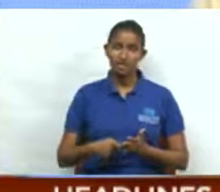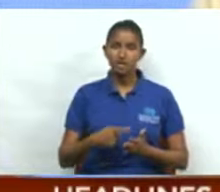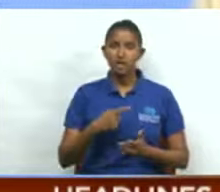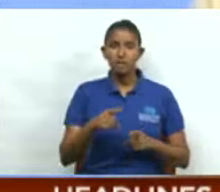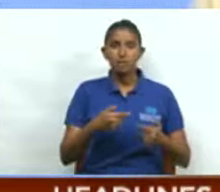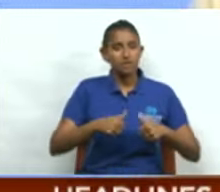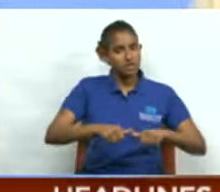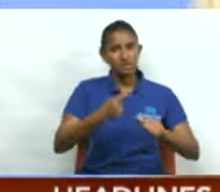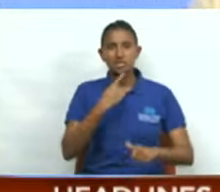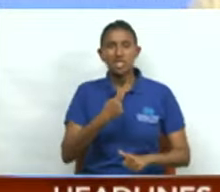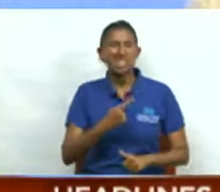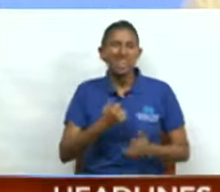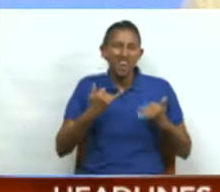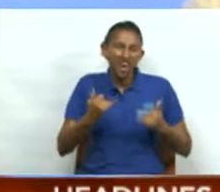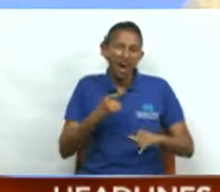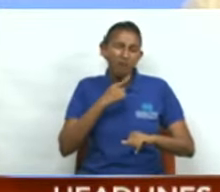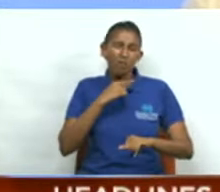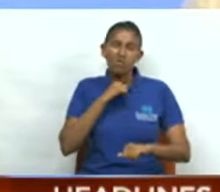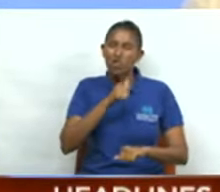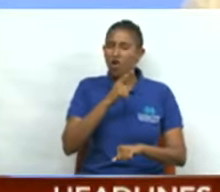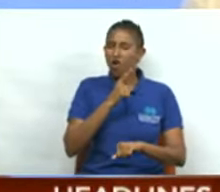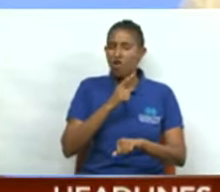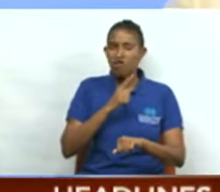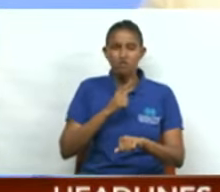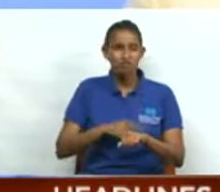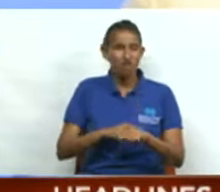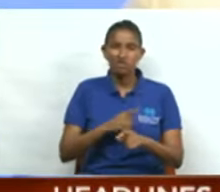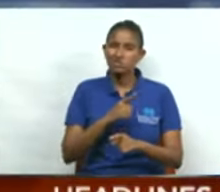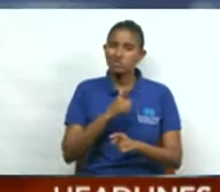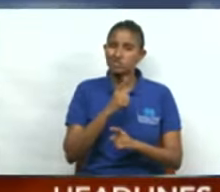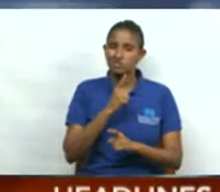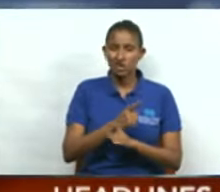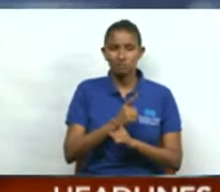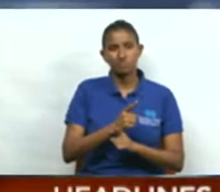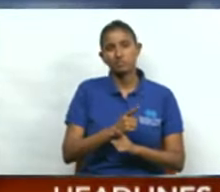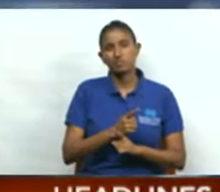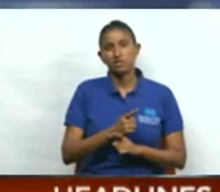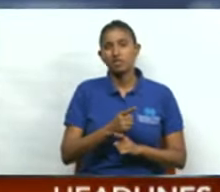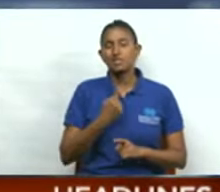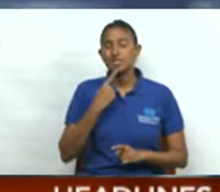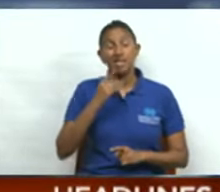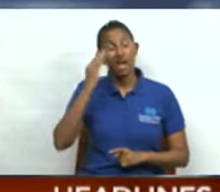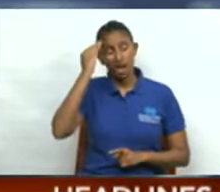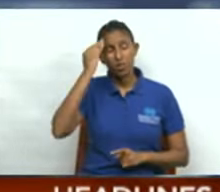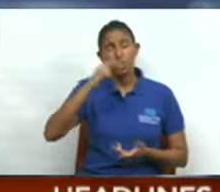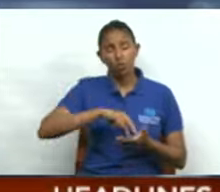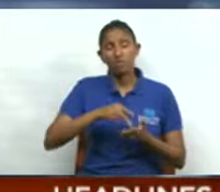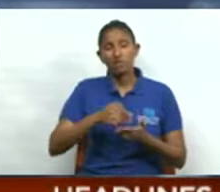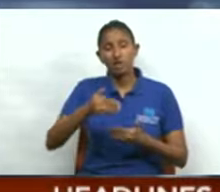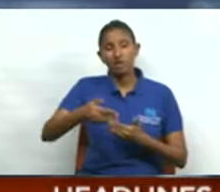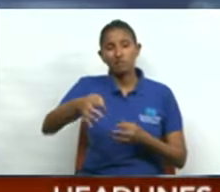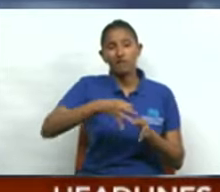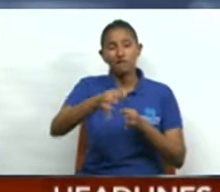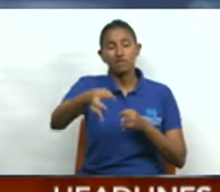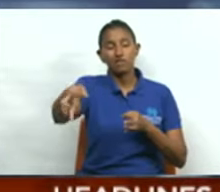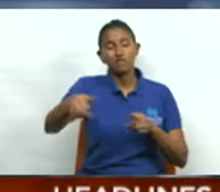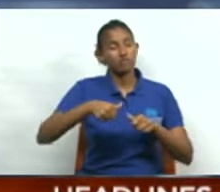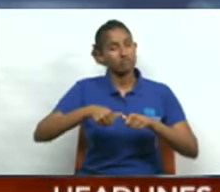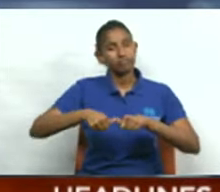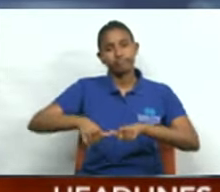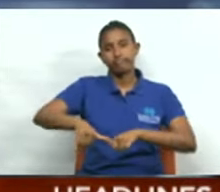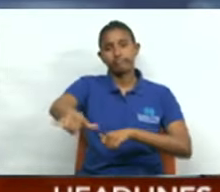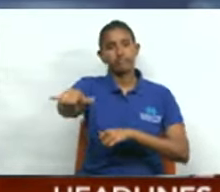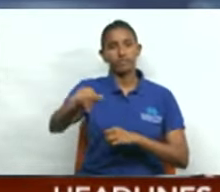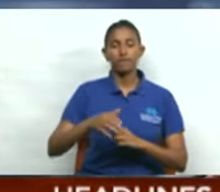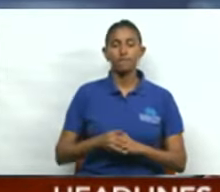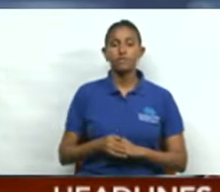that means. It will never be the right time. Dr. Rowley reminded citizens that there are provisions for those who believe that